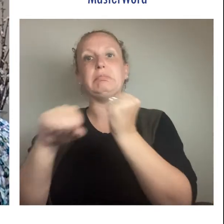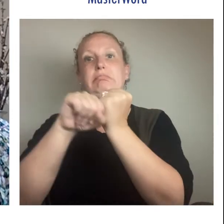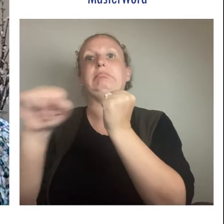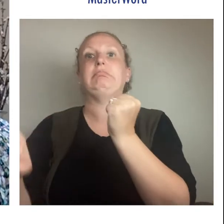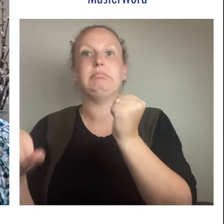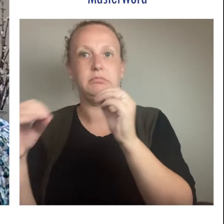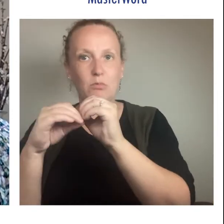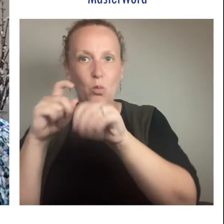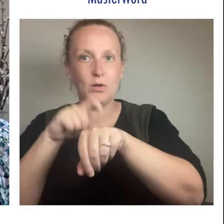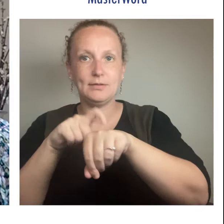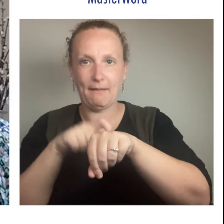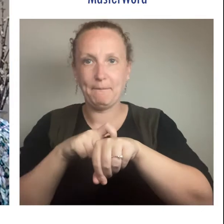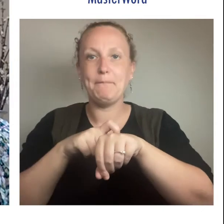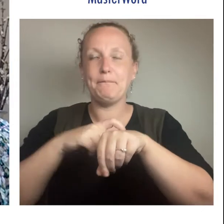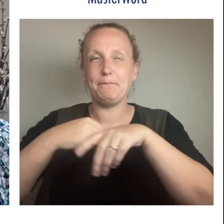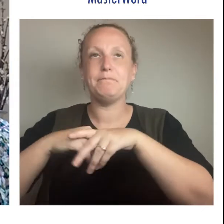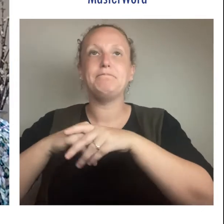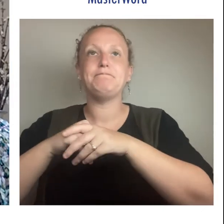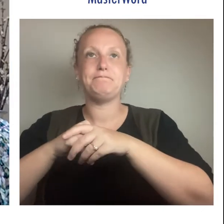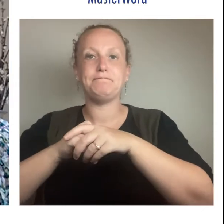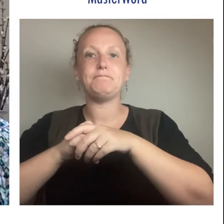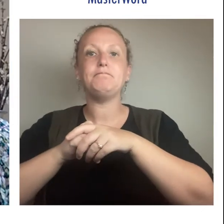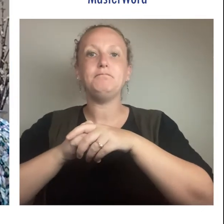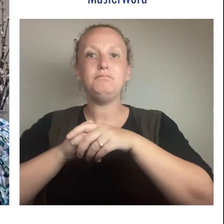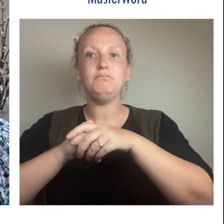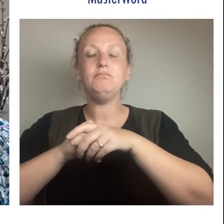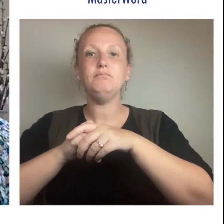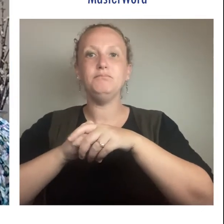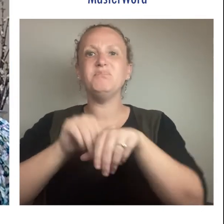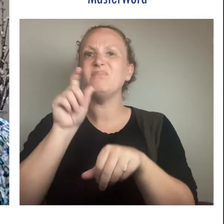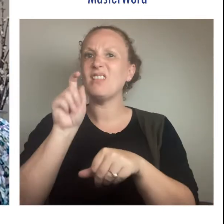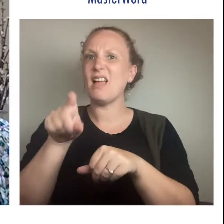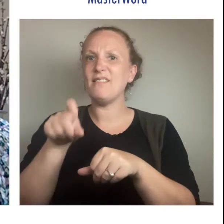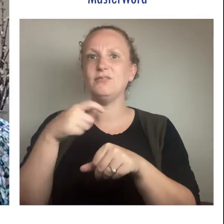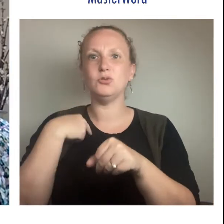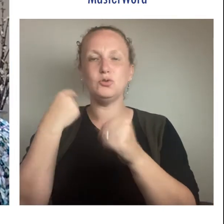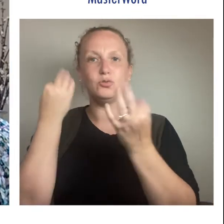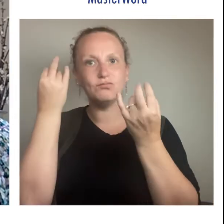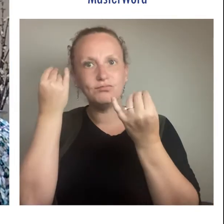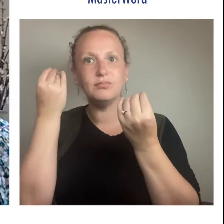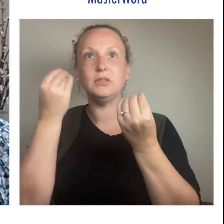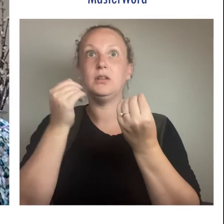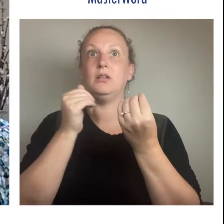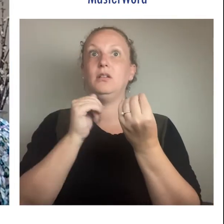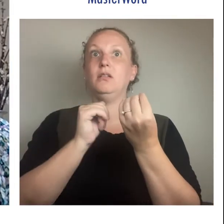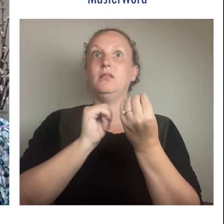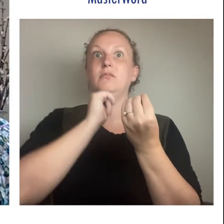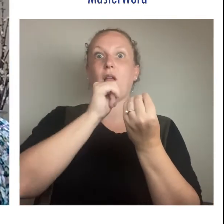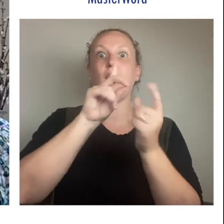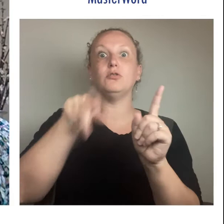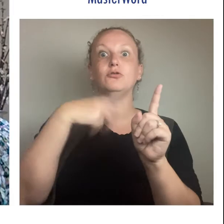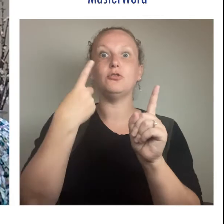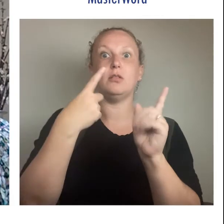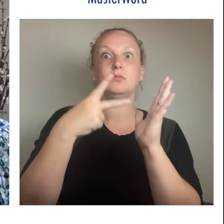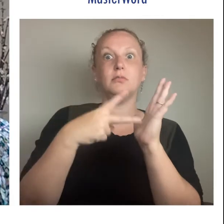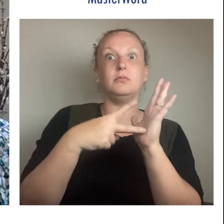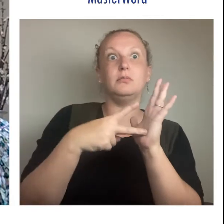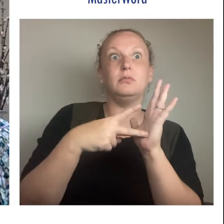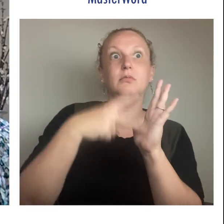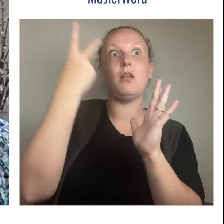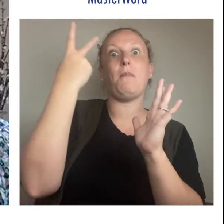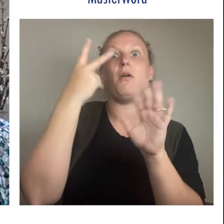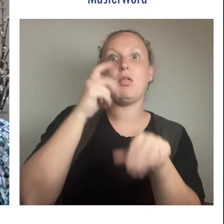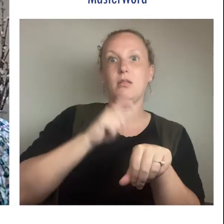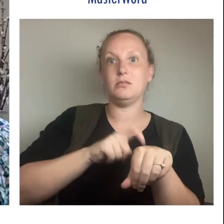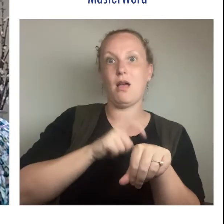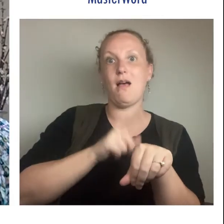time in any prep you're going to do with your client. So you have to factor more than just double or triple time in if you're